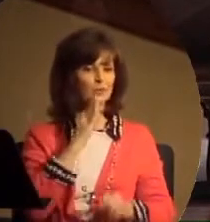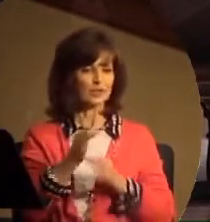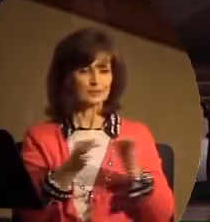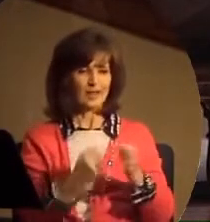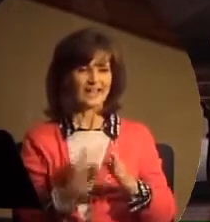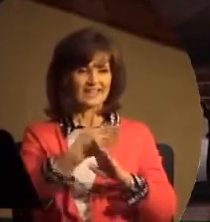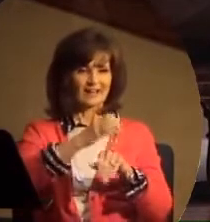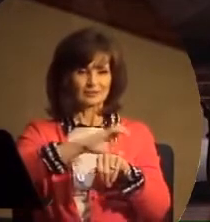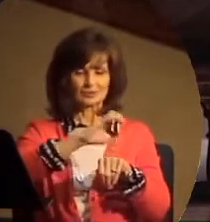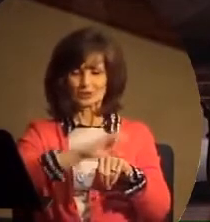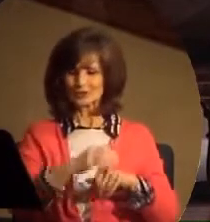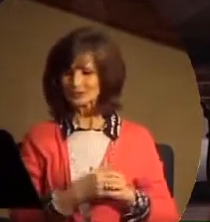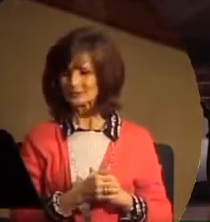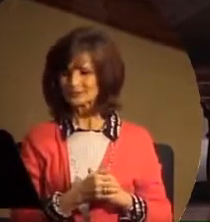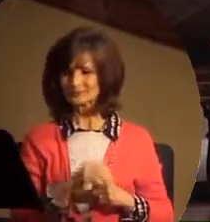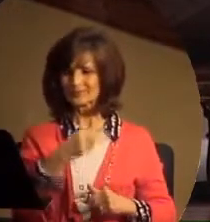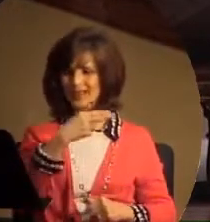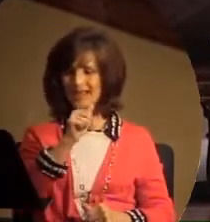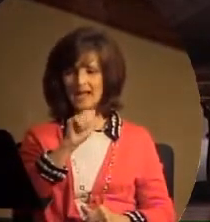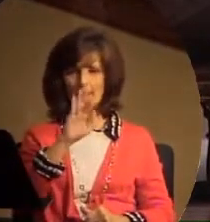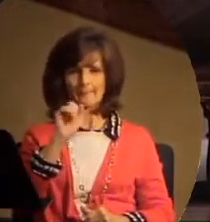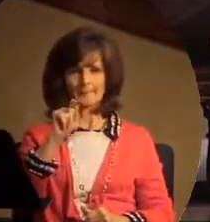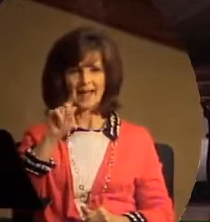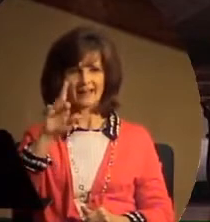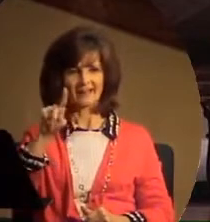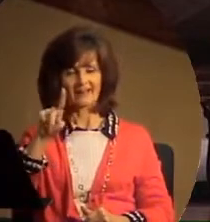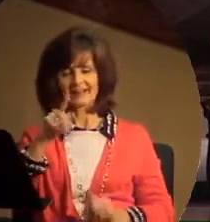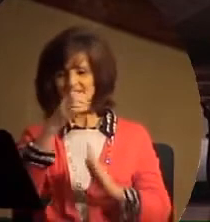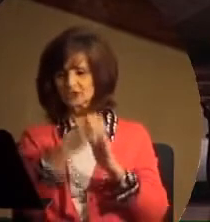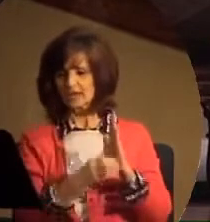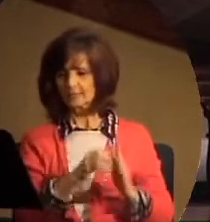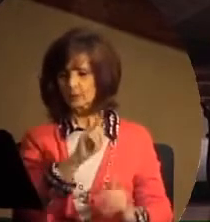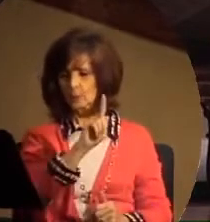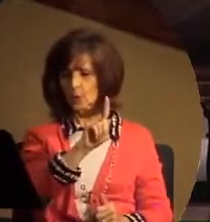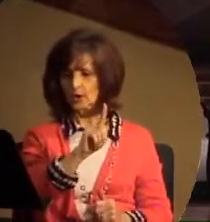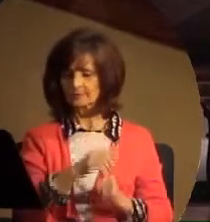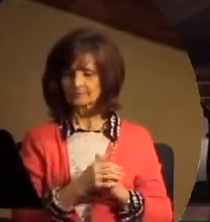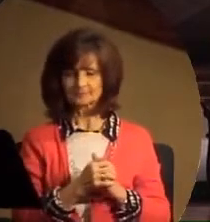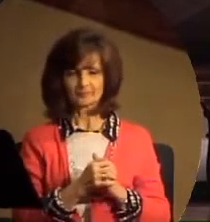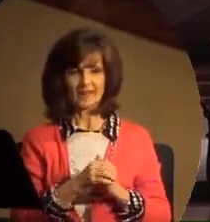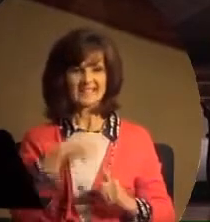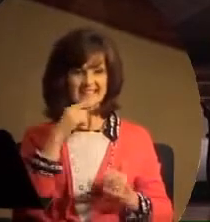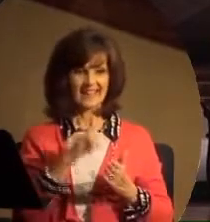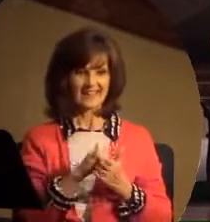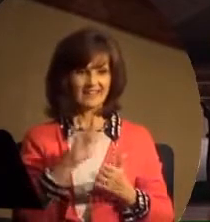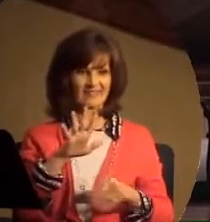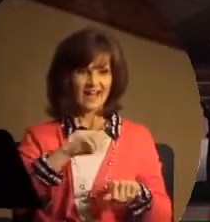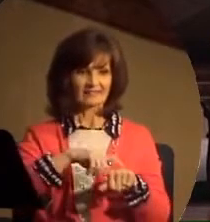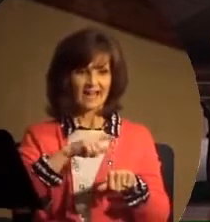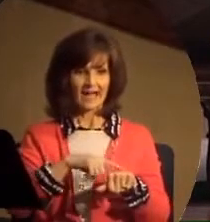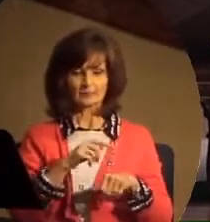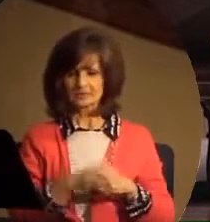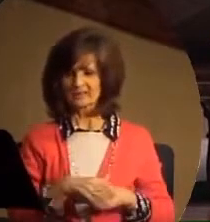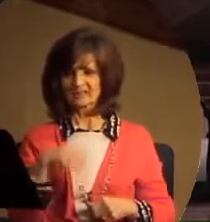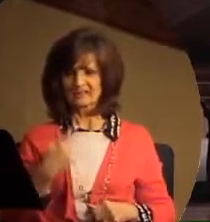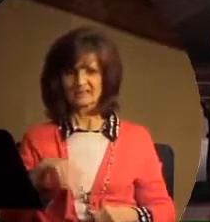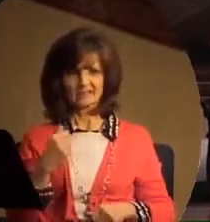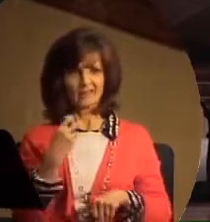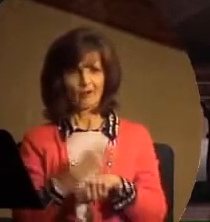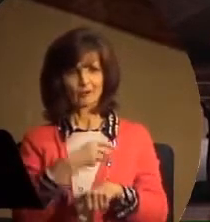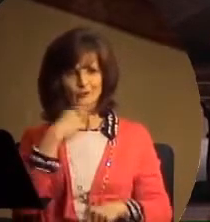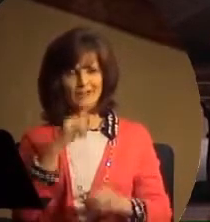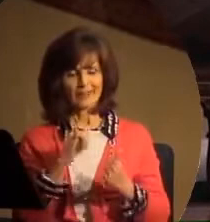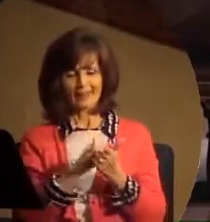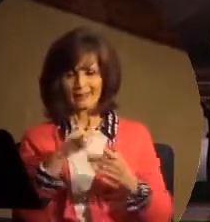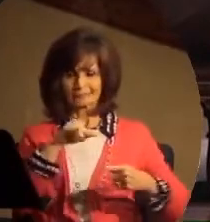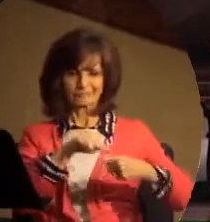Well, Habakkuk chapter 1, if you're there, would you say amen? Habakkuk. What about that? Say that five times real fast. Habakkuk.